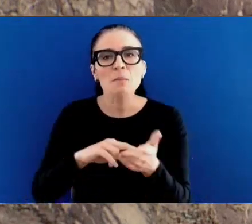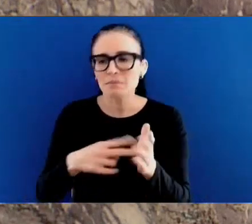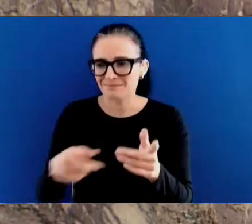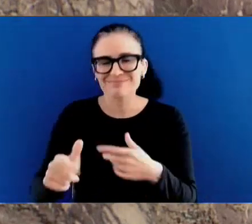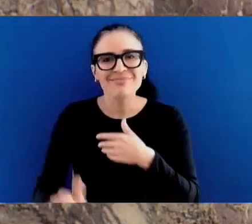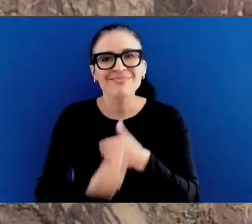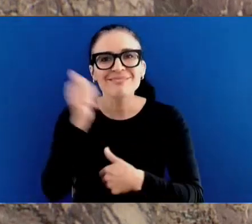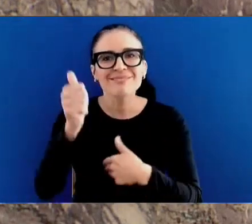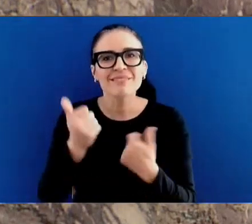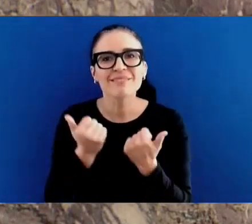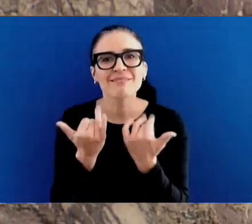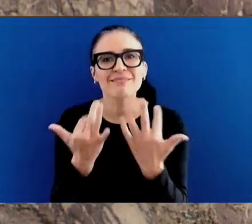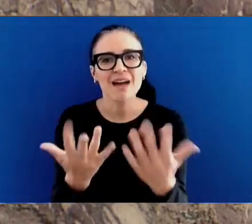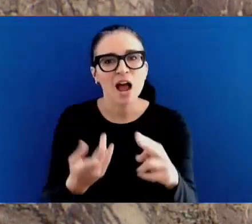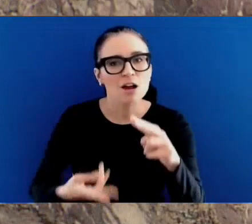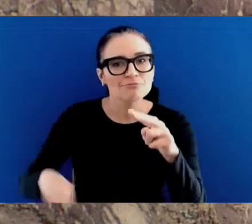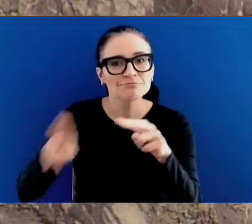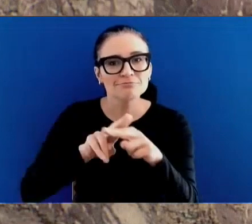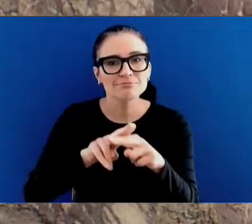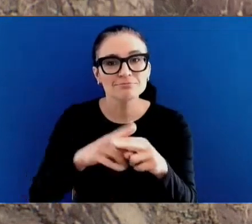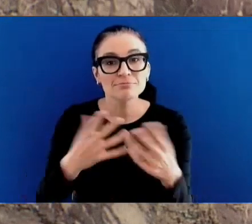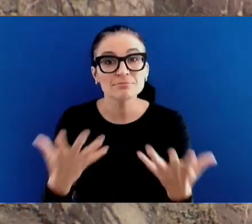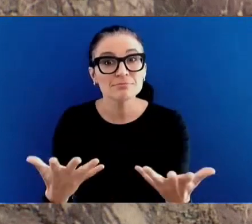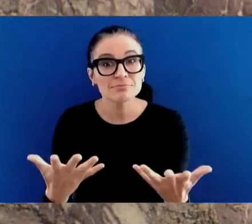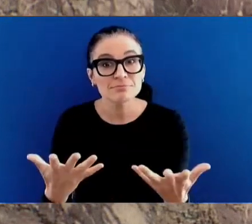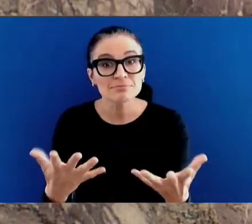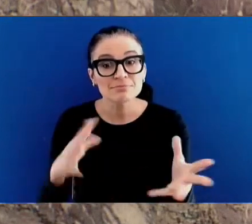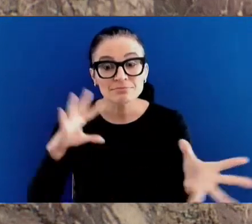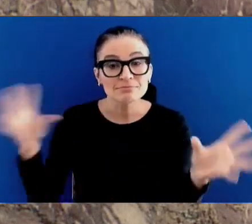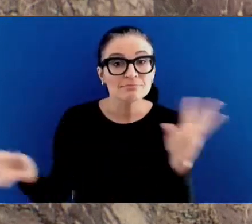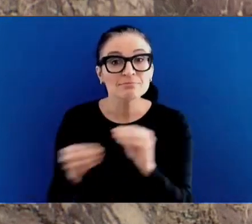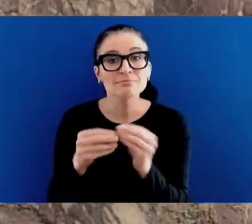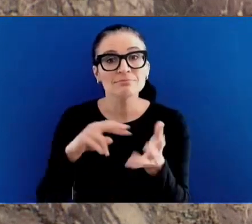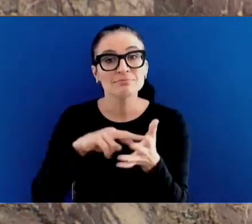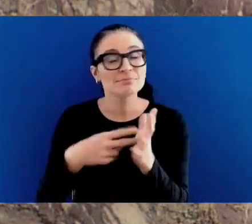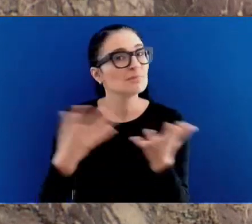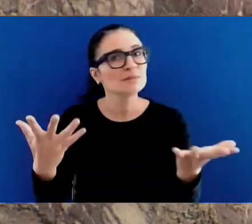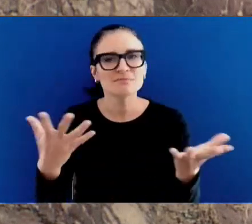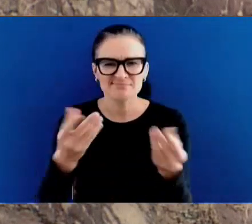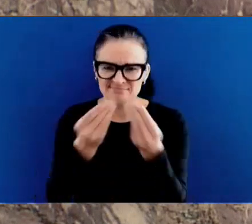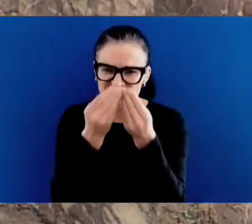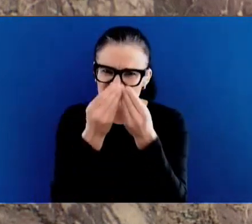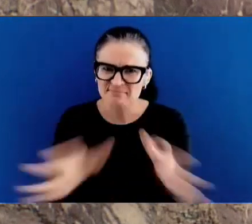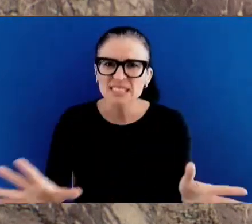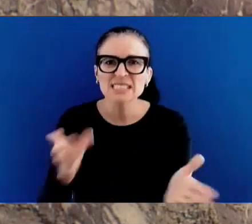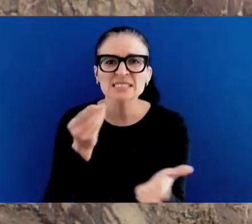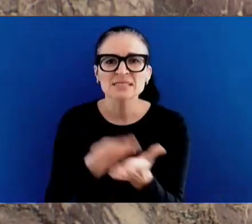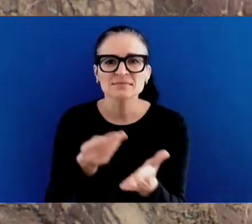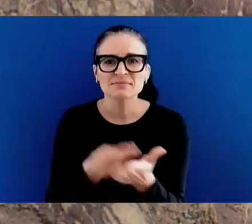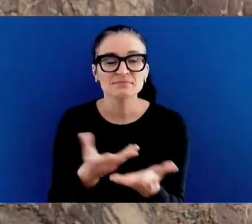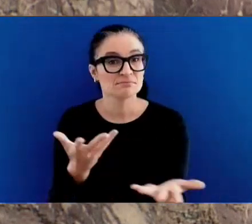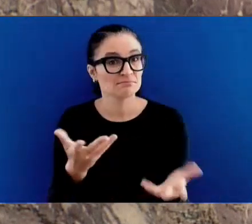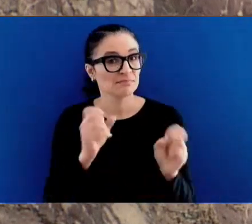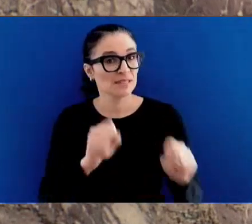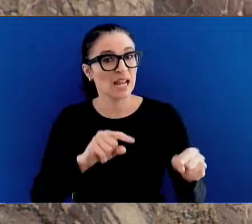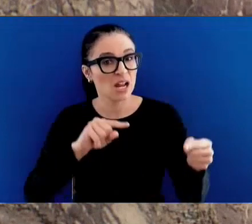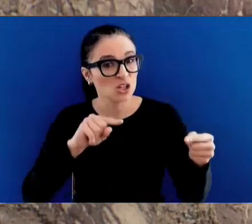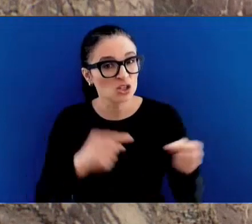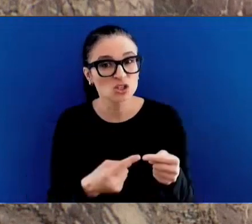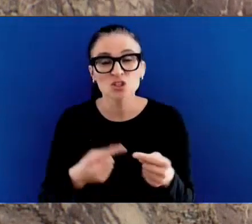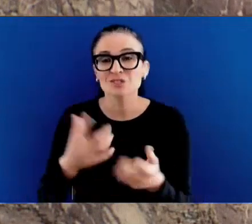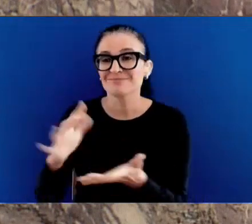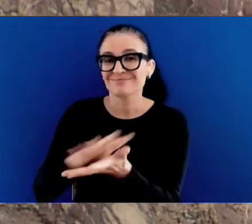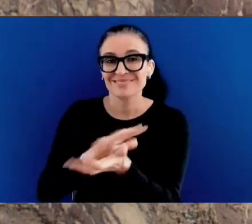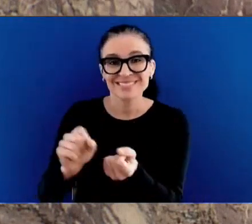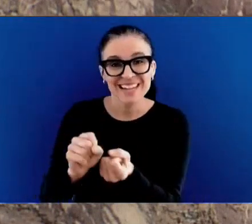losses, serious injury, and unfortunately, loss of life. We have overlooked that it takes 80 years to more than a century